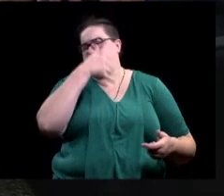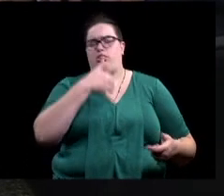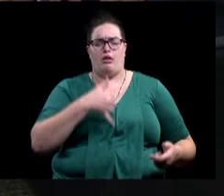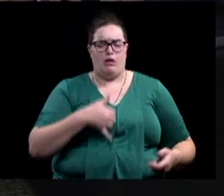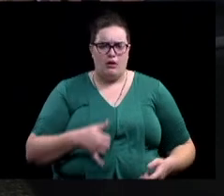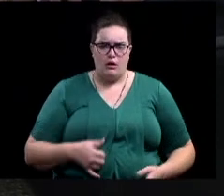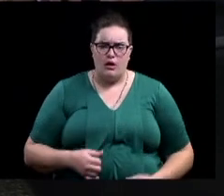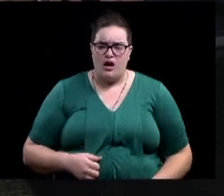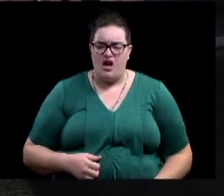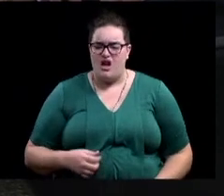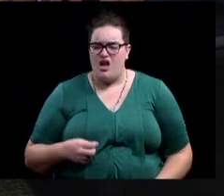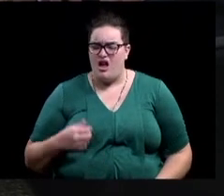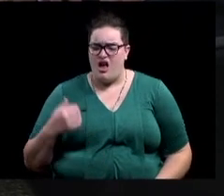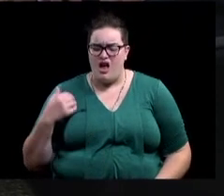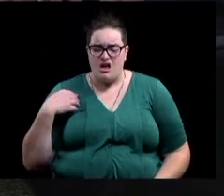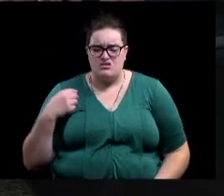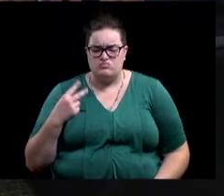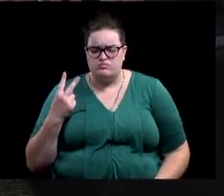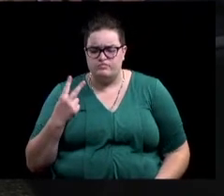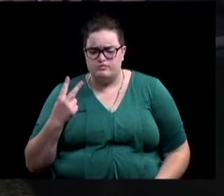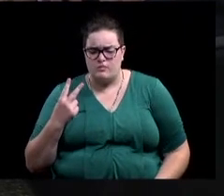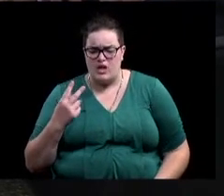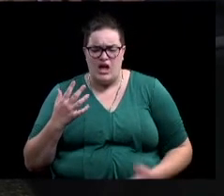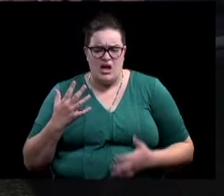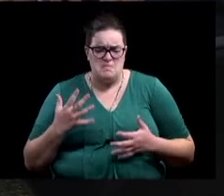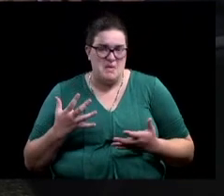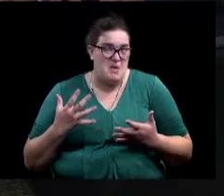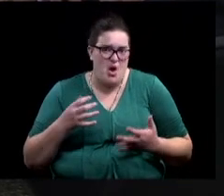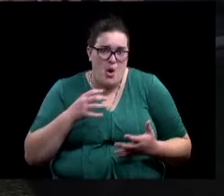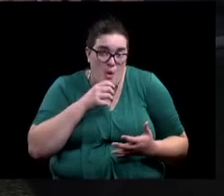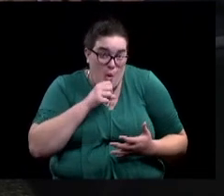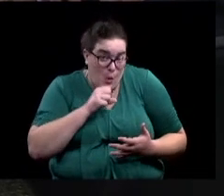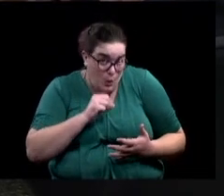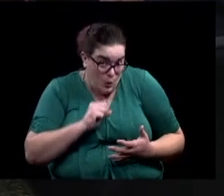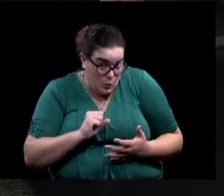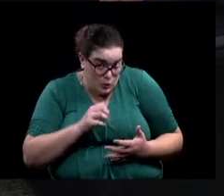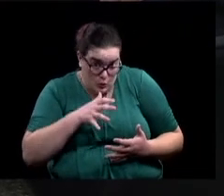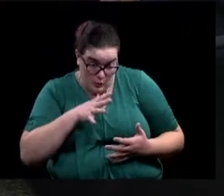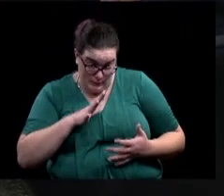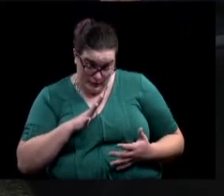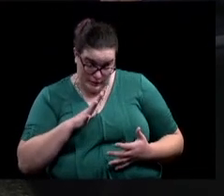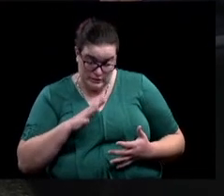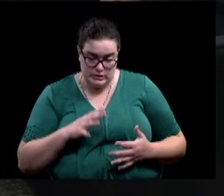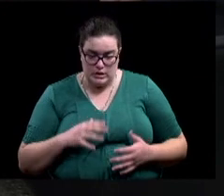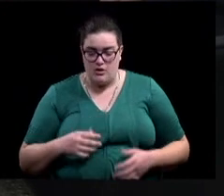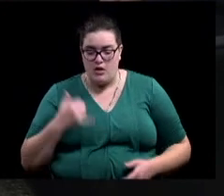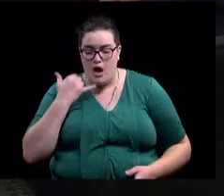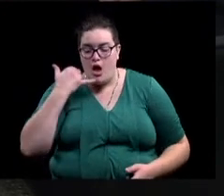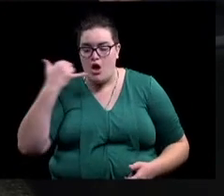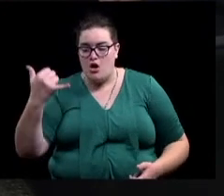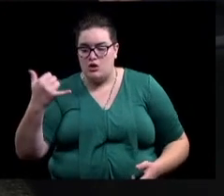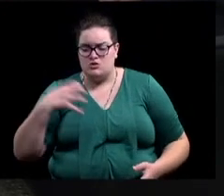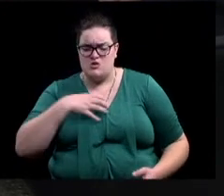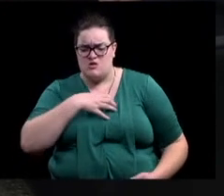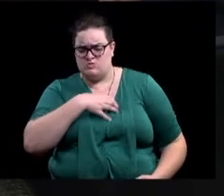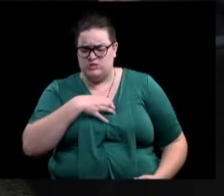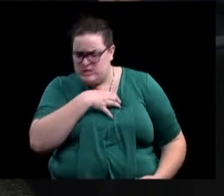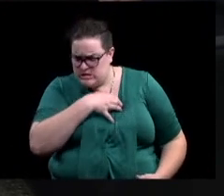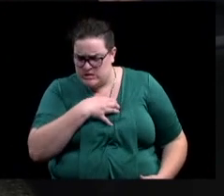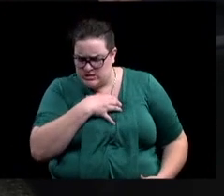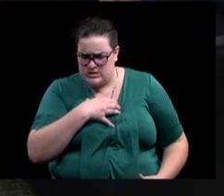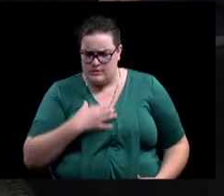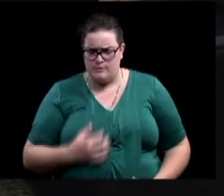very mature, called to complain about one of our just really fantastic officers who happens to be